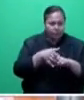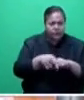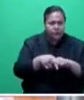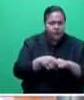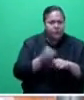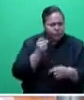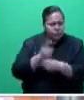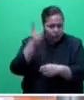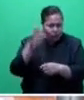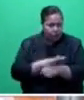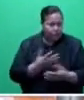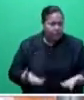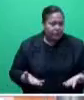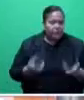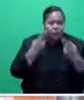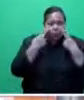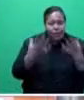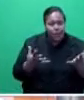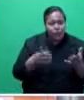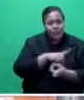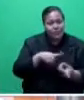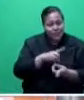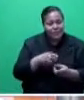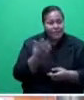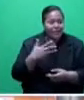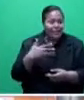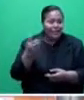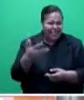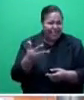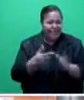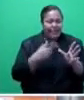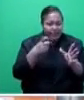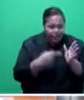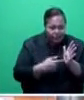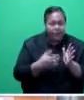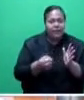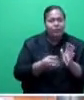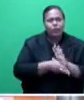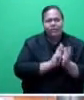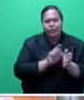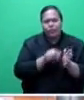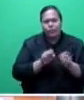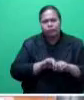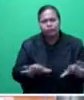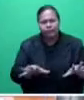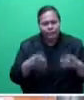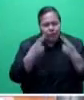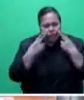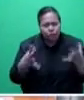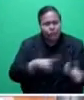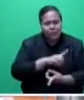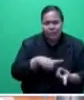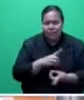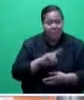2 of the Natural Disaster Management Act 1998 for viewing a pandemic as a natural disaster, the Employment Relations Act does not clarify